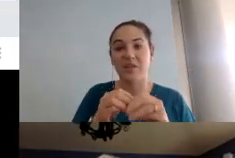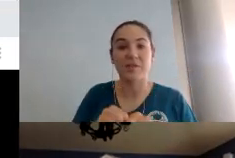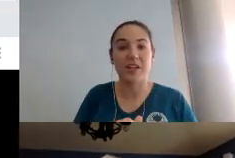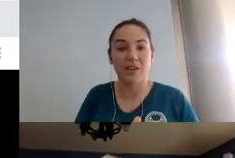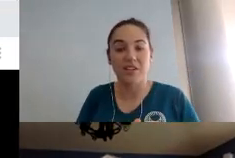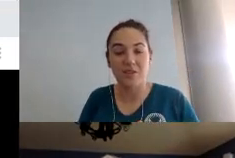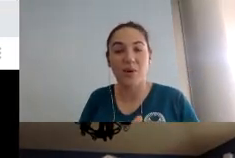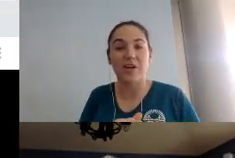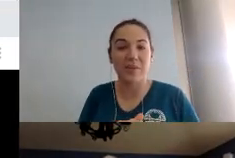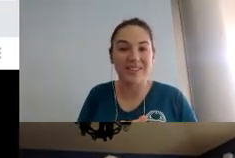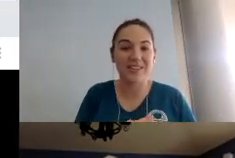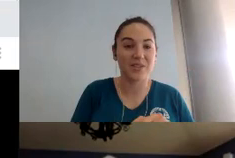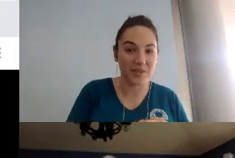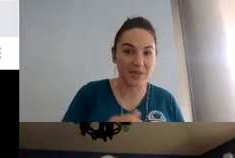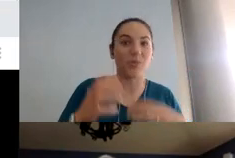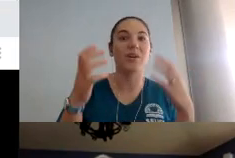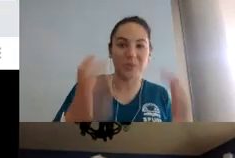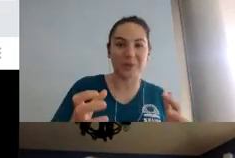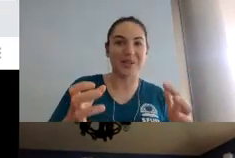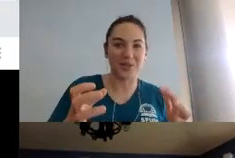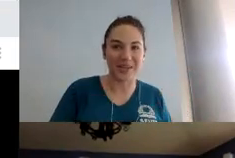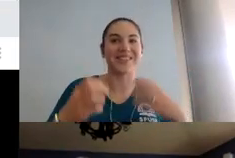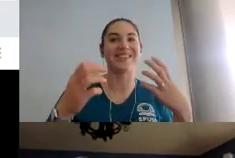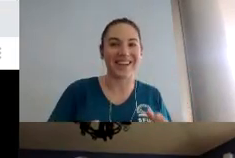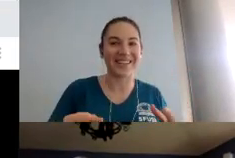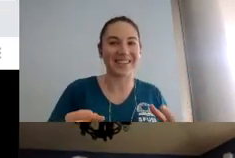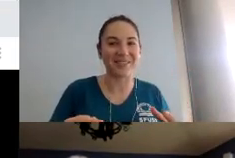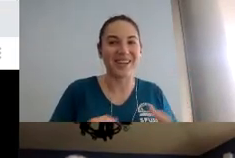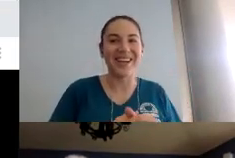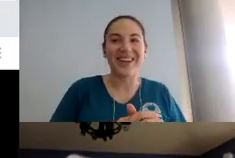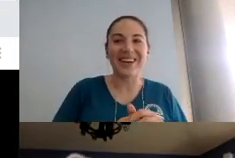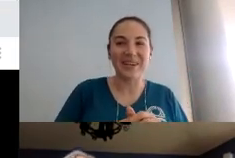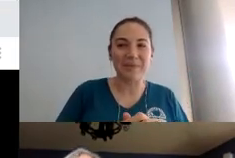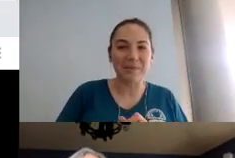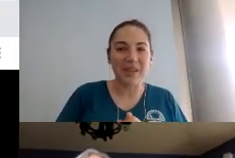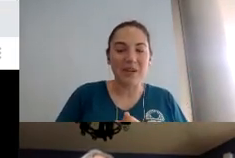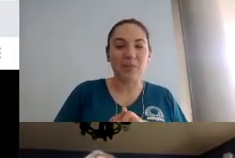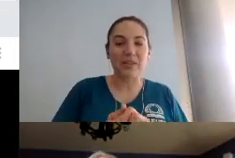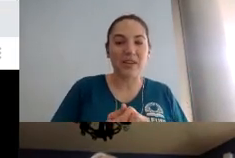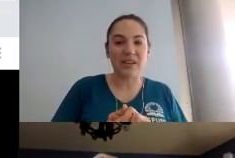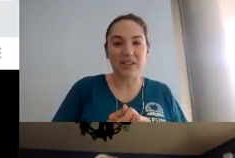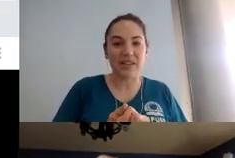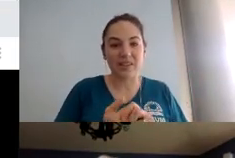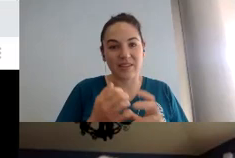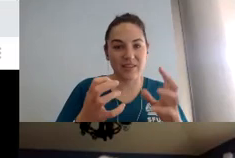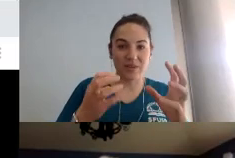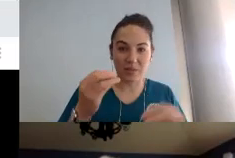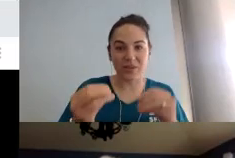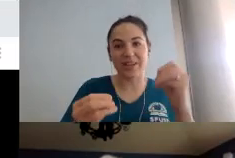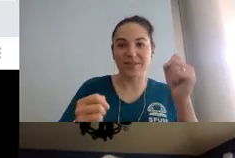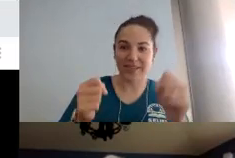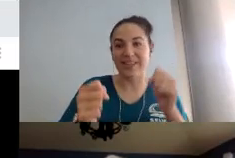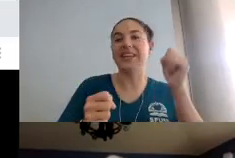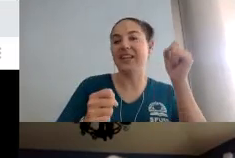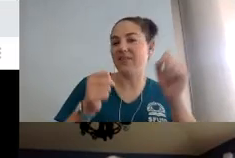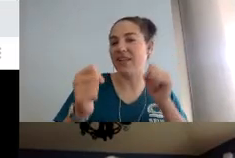Our team has been instructed to do webinar basics, so you'll see more Google Classroom basics, that kind of stuff. But the more